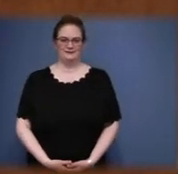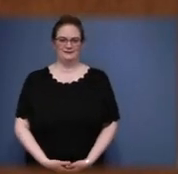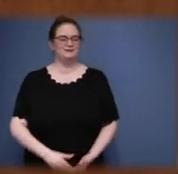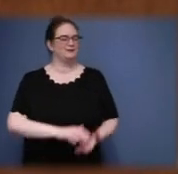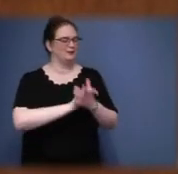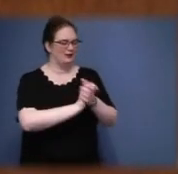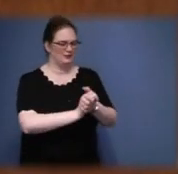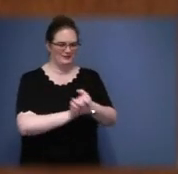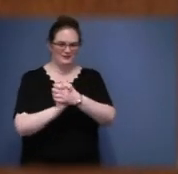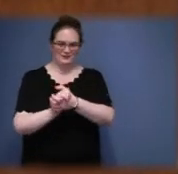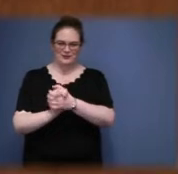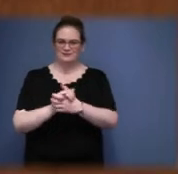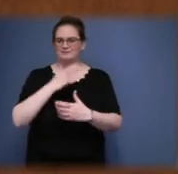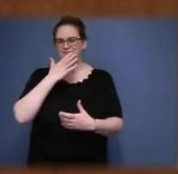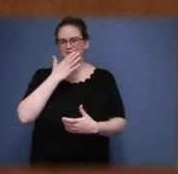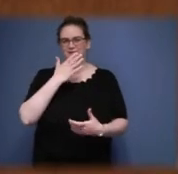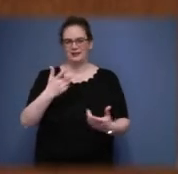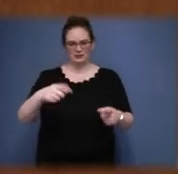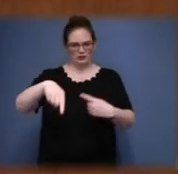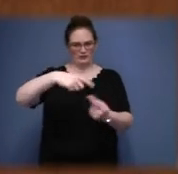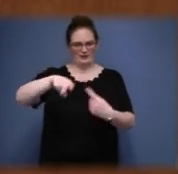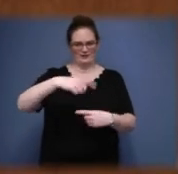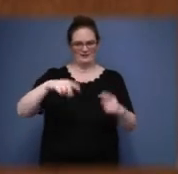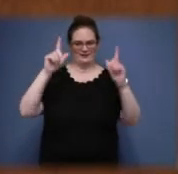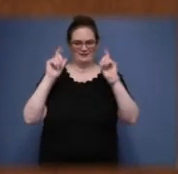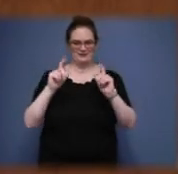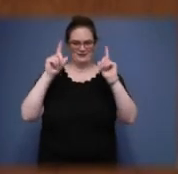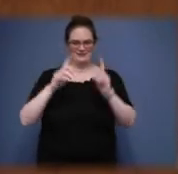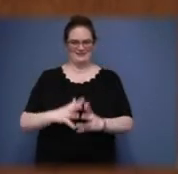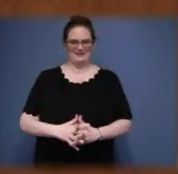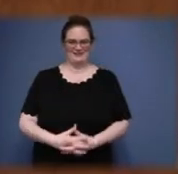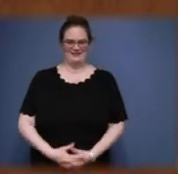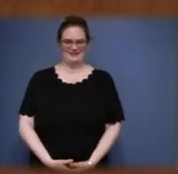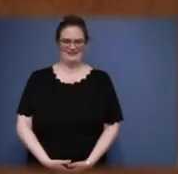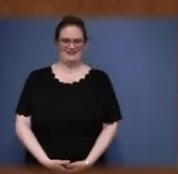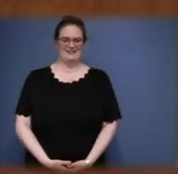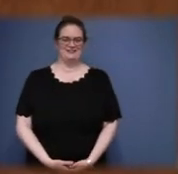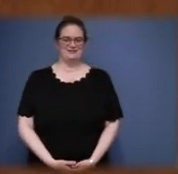Congratulations. Thank you. I wear my very next. Turn around. You're turning around.